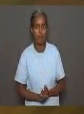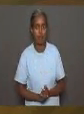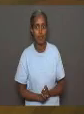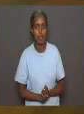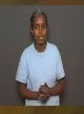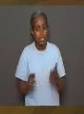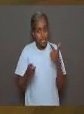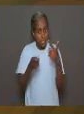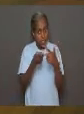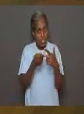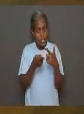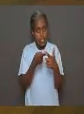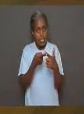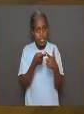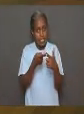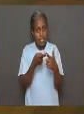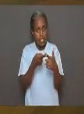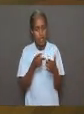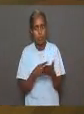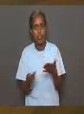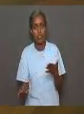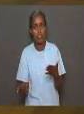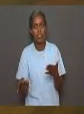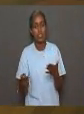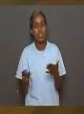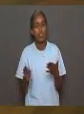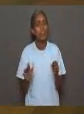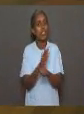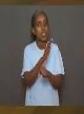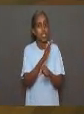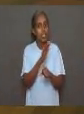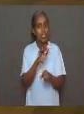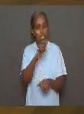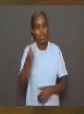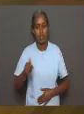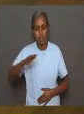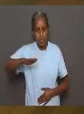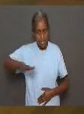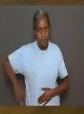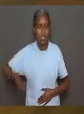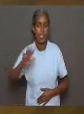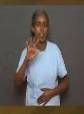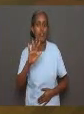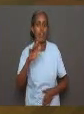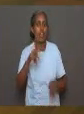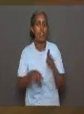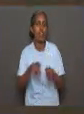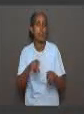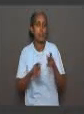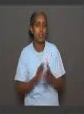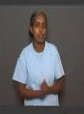The second can be filled by any one of the remaining 5 people.